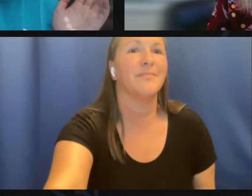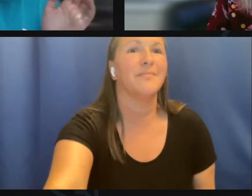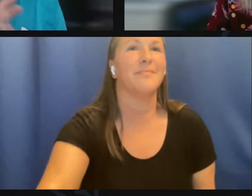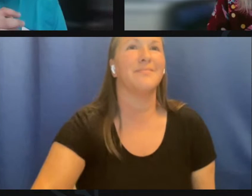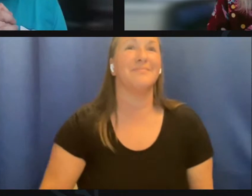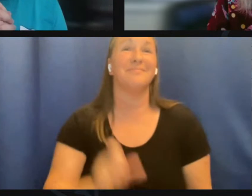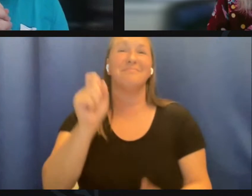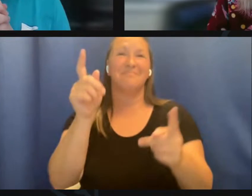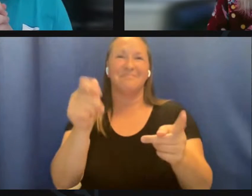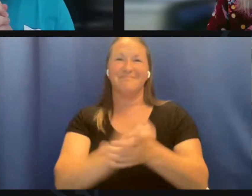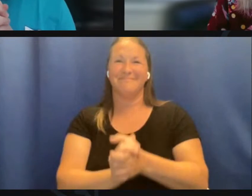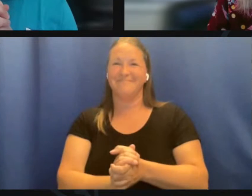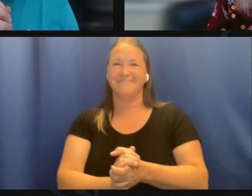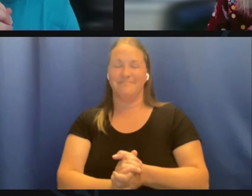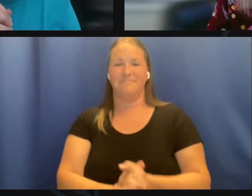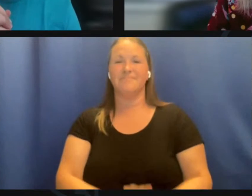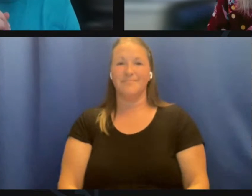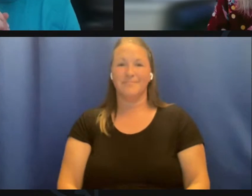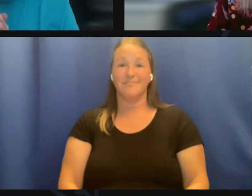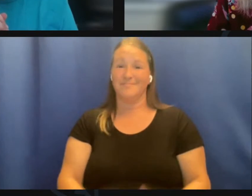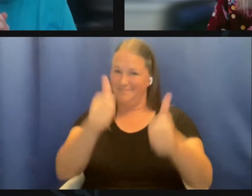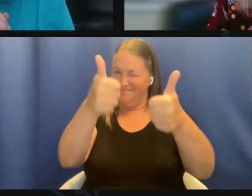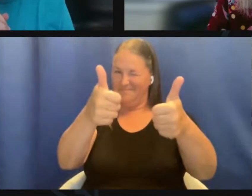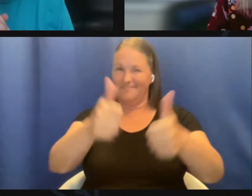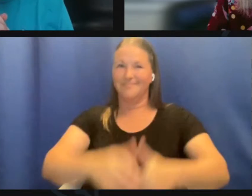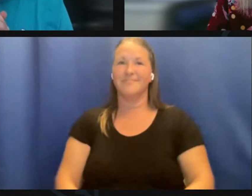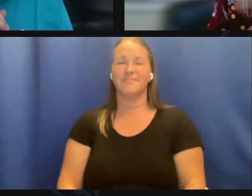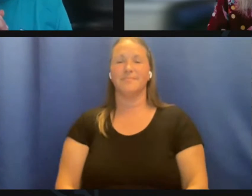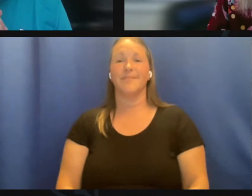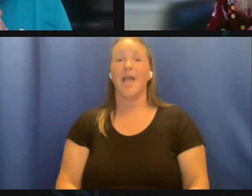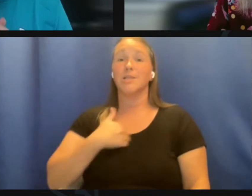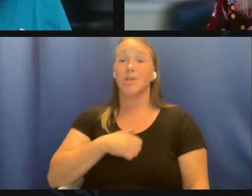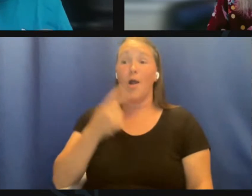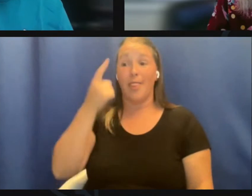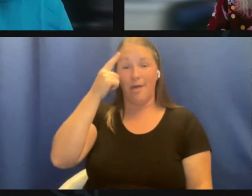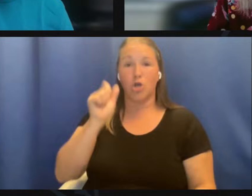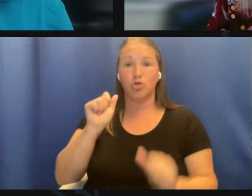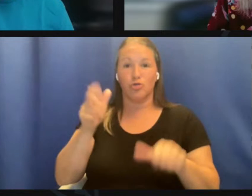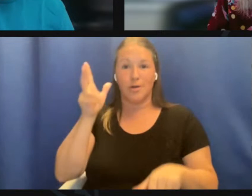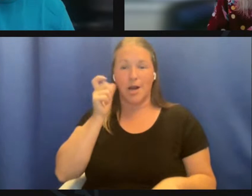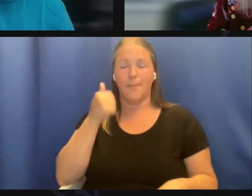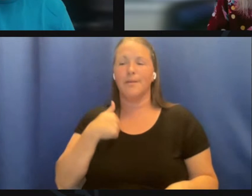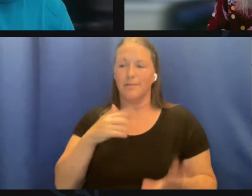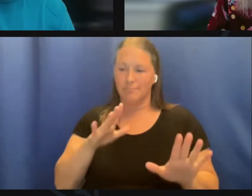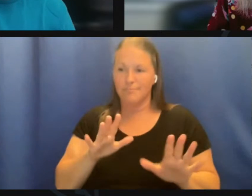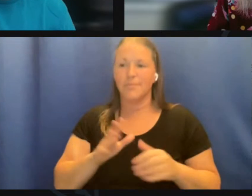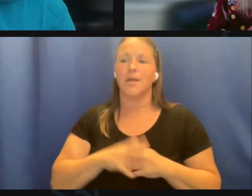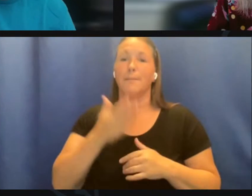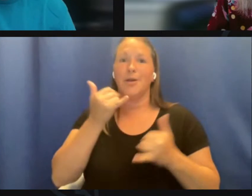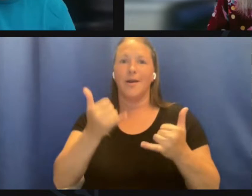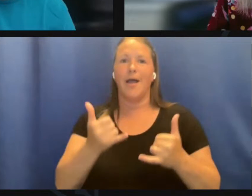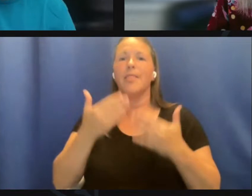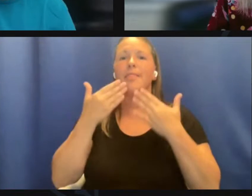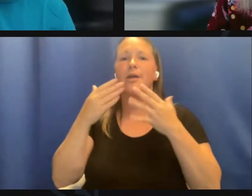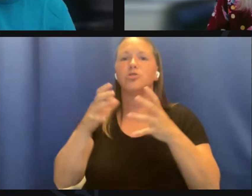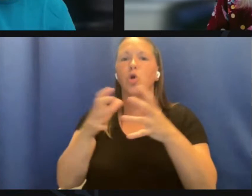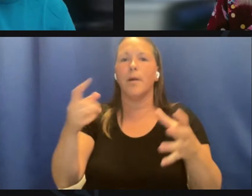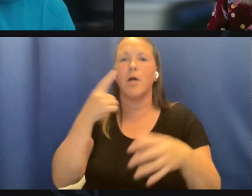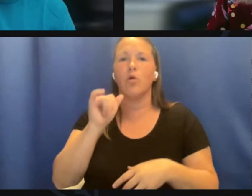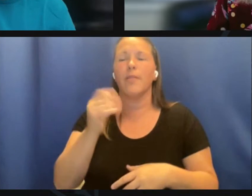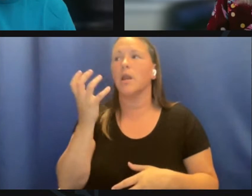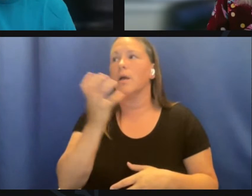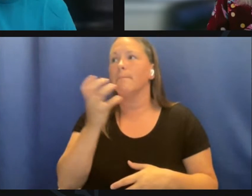Sorry, I thought you could hear me. Hello, can you use this better? Great. Thank you so much for that amazing presentation, Alexandra. We do have some comments